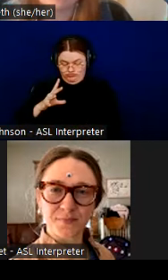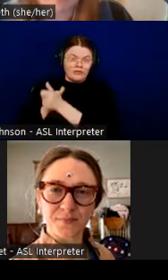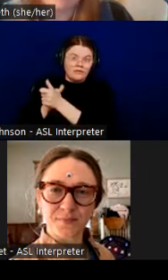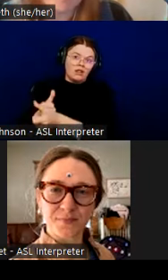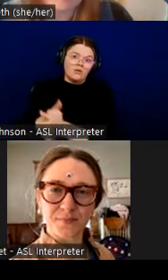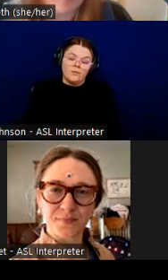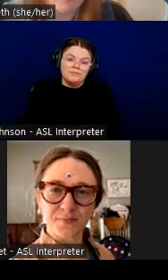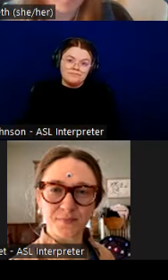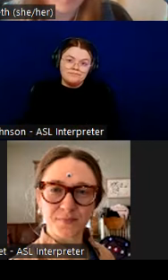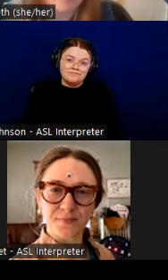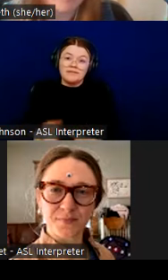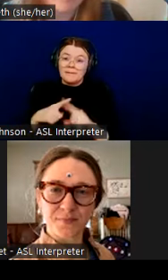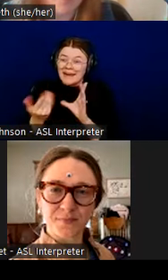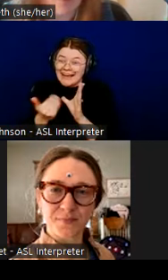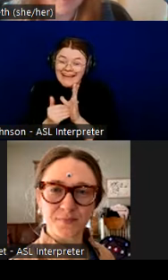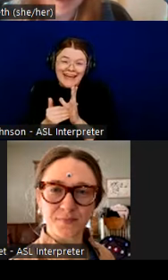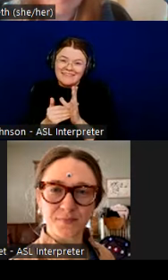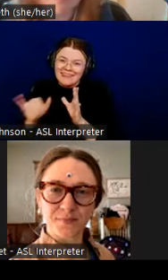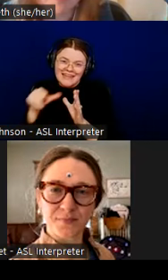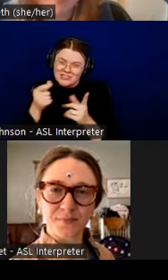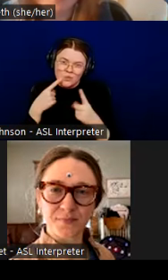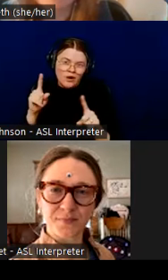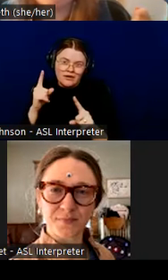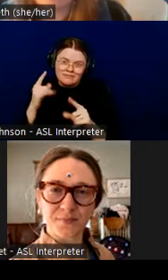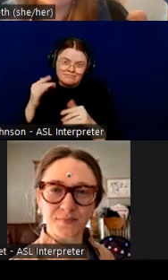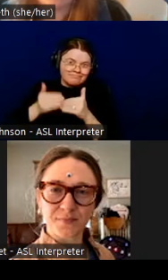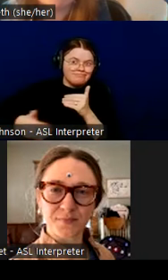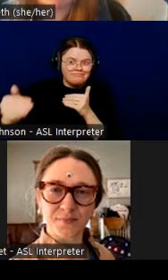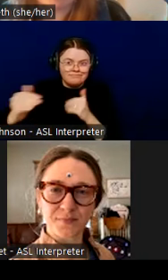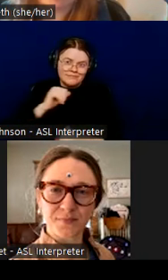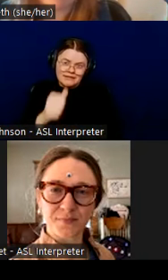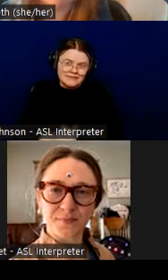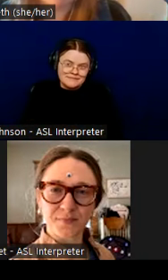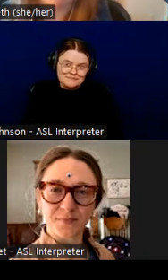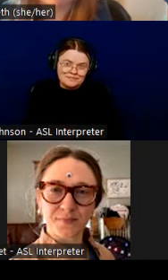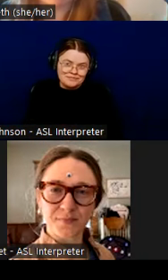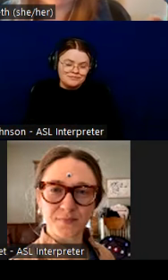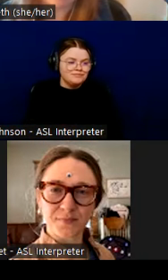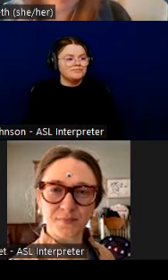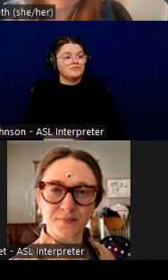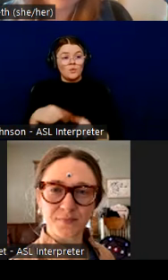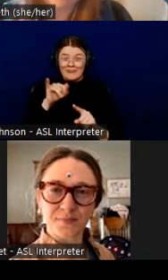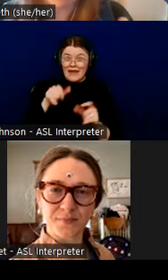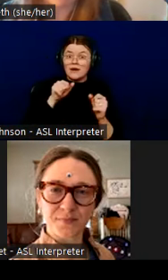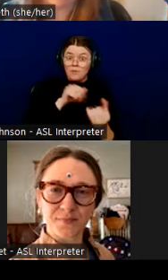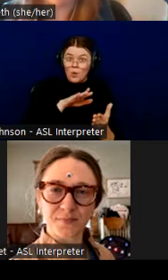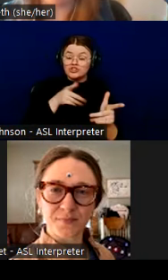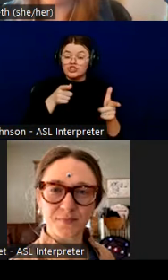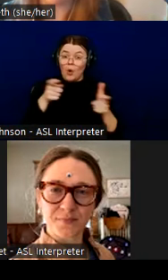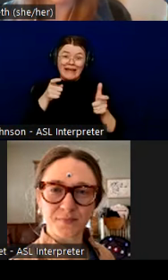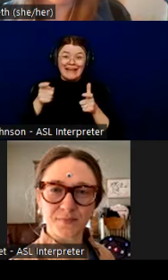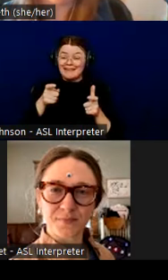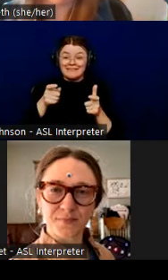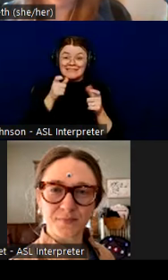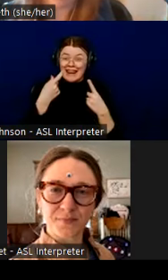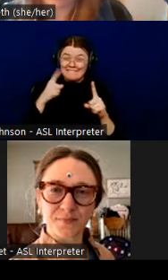But again, that doesn't work all the time. When coping burns out, because it does, because eventually